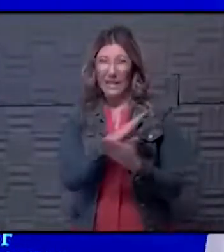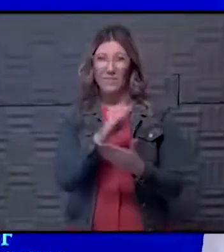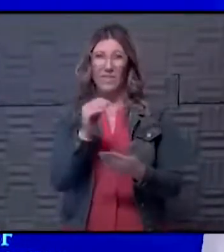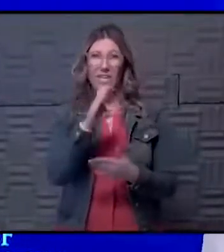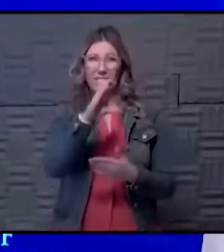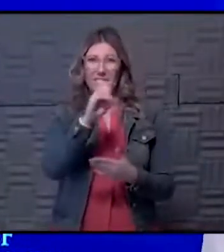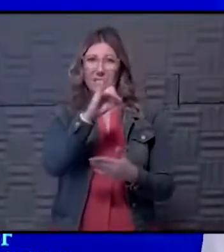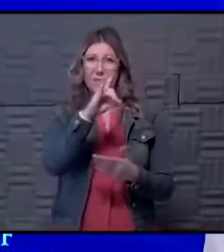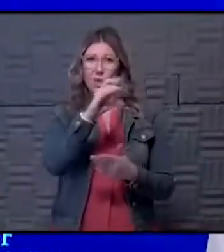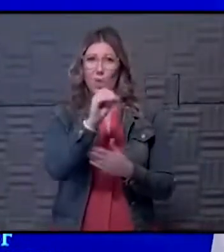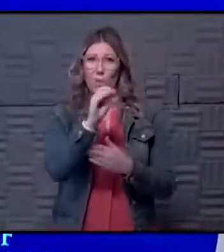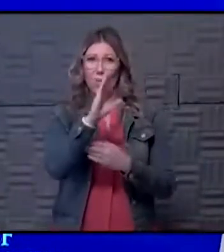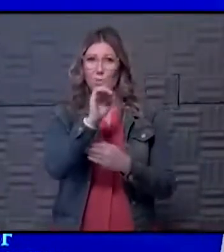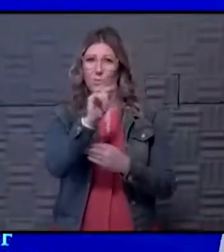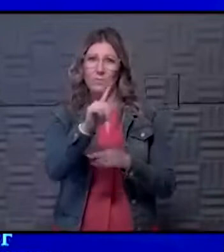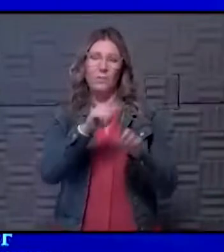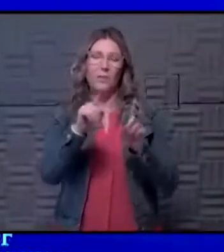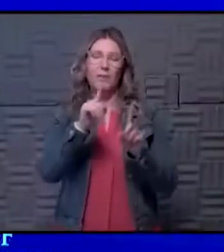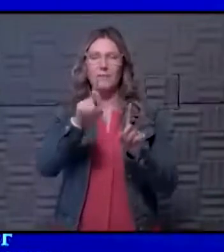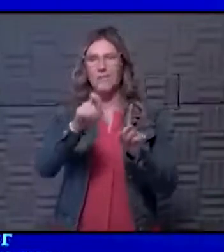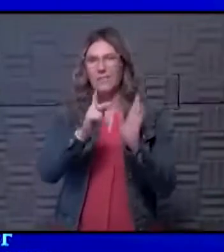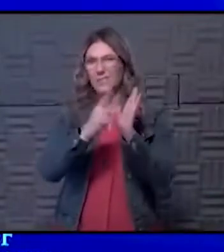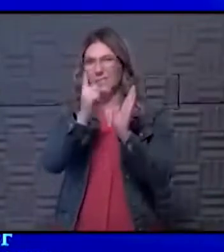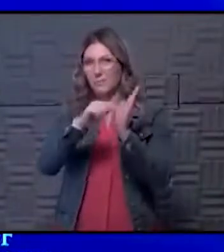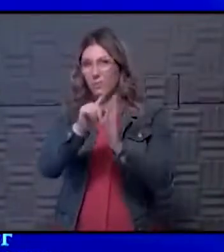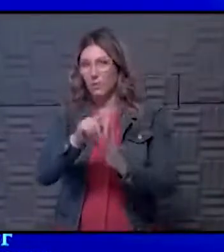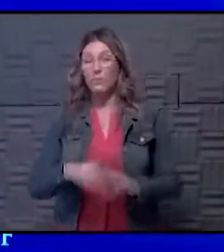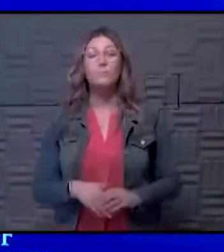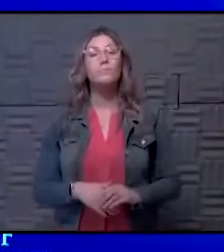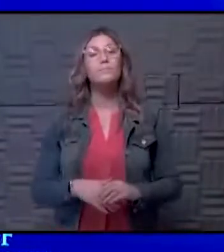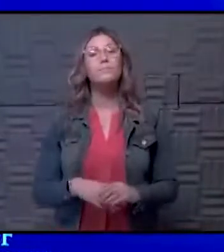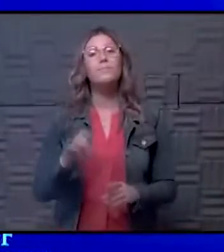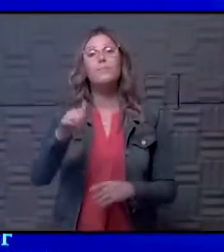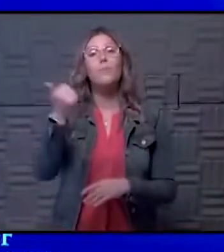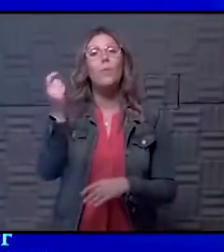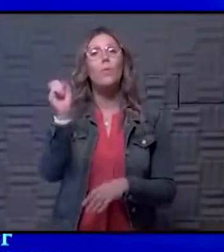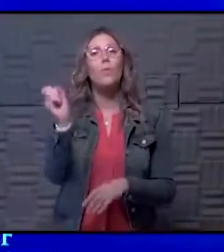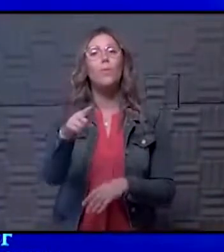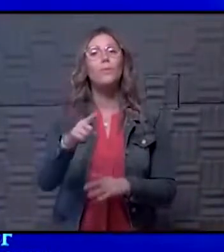that. Other questions?